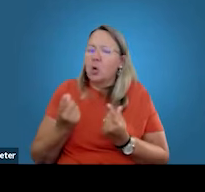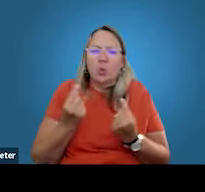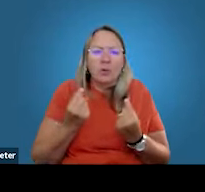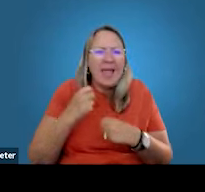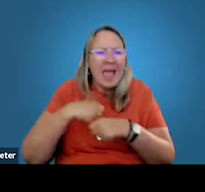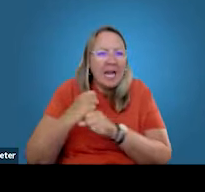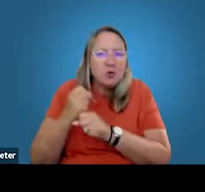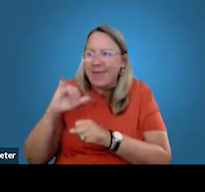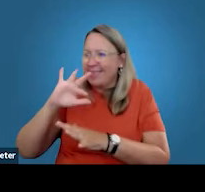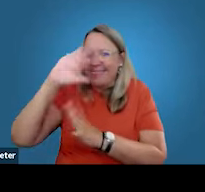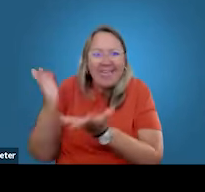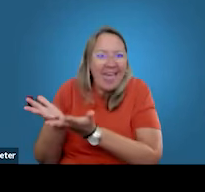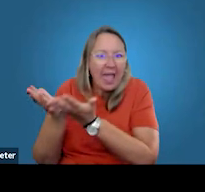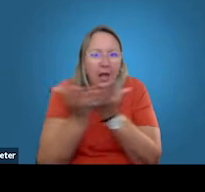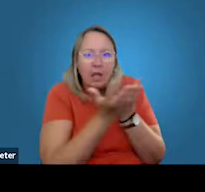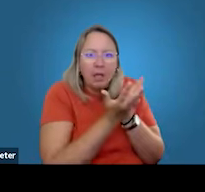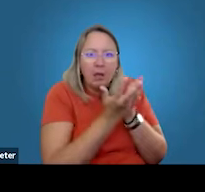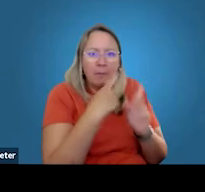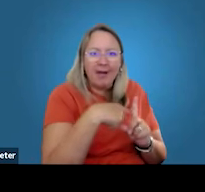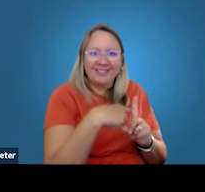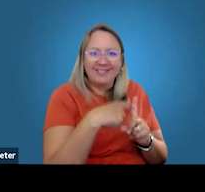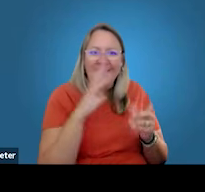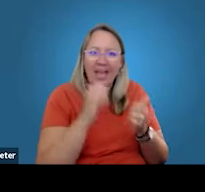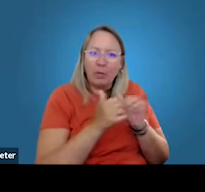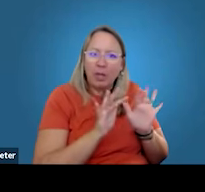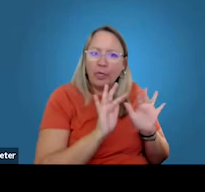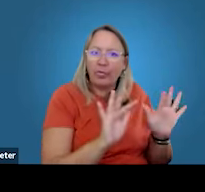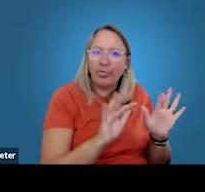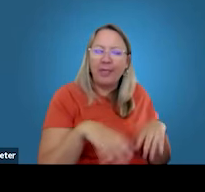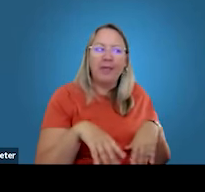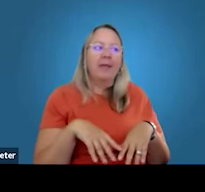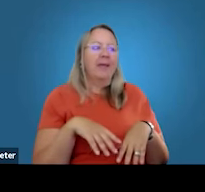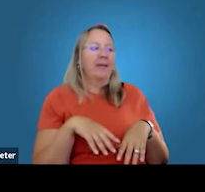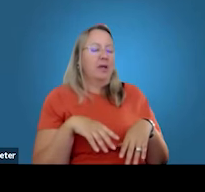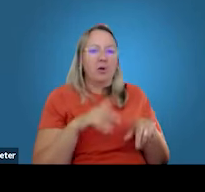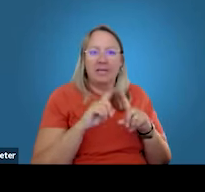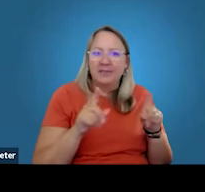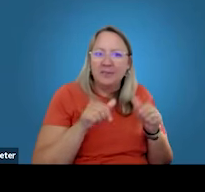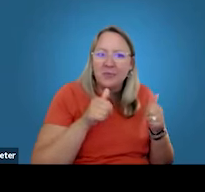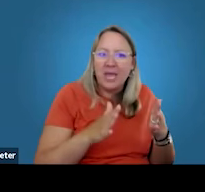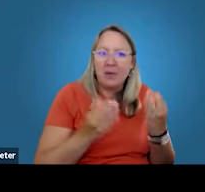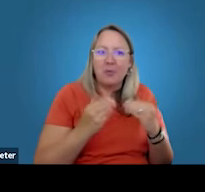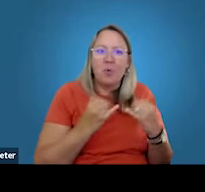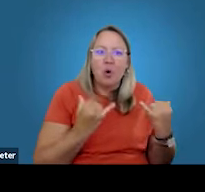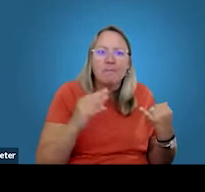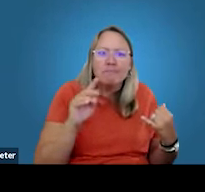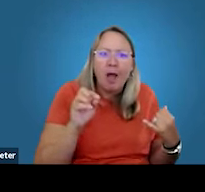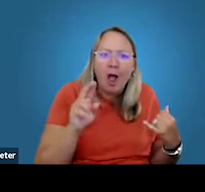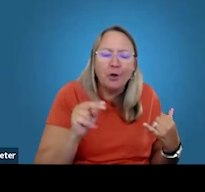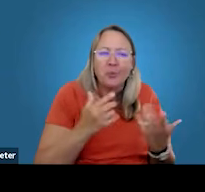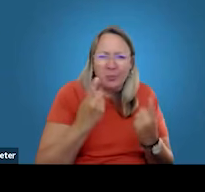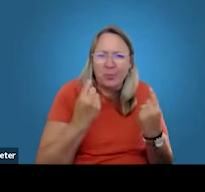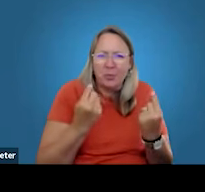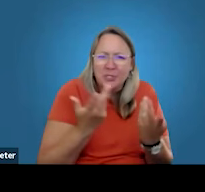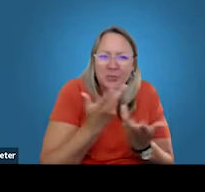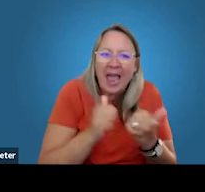How do we show them that we are driving change in a different way? We're more agile in a new way, that we are more modern than the rest of the space? Or